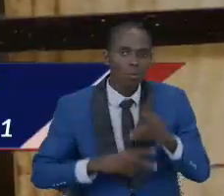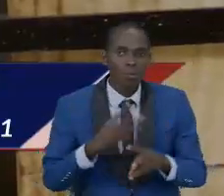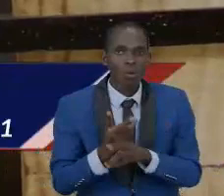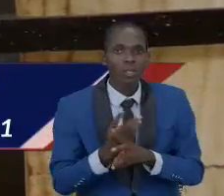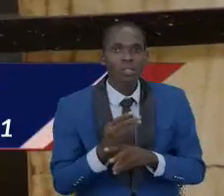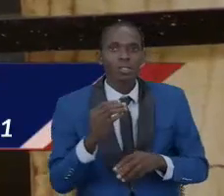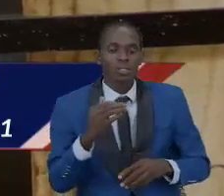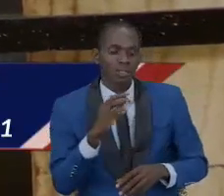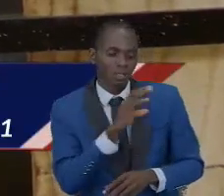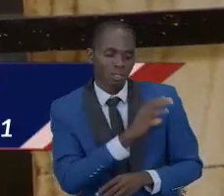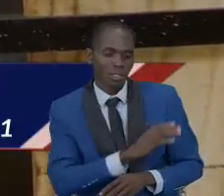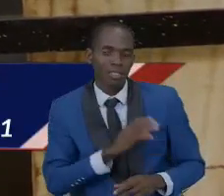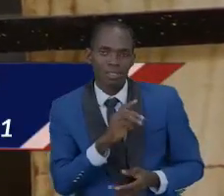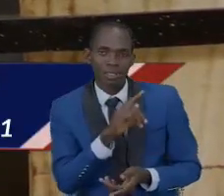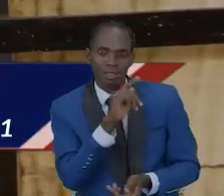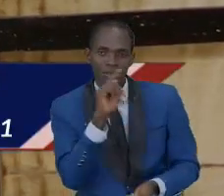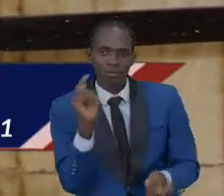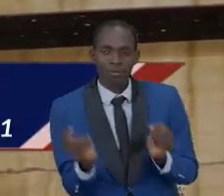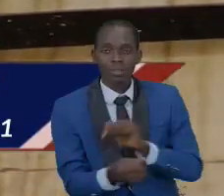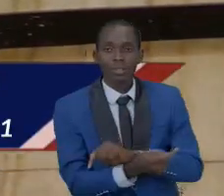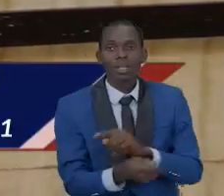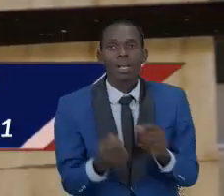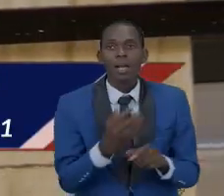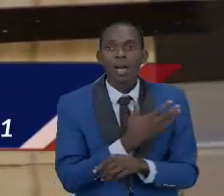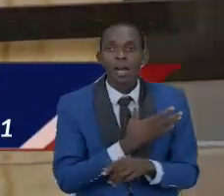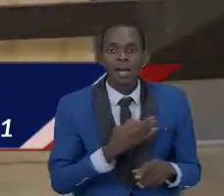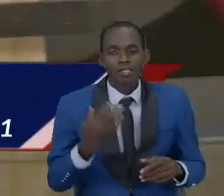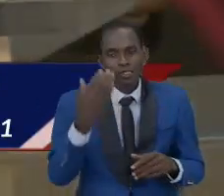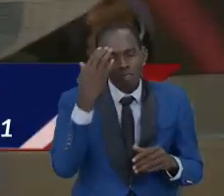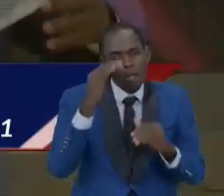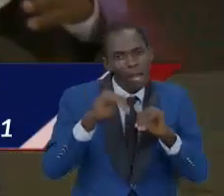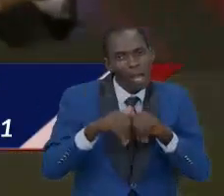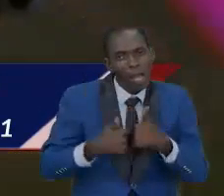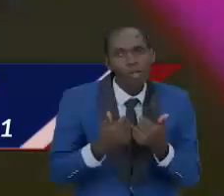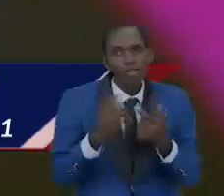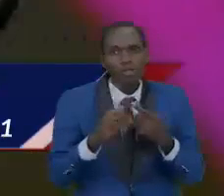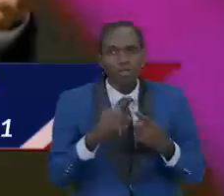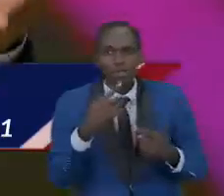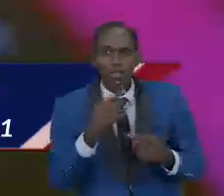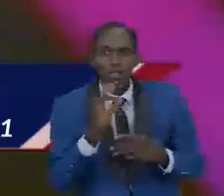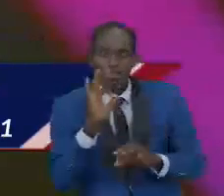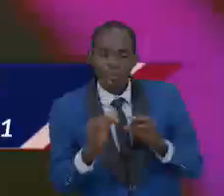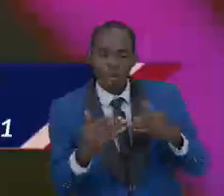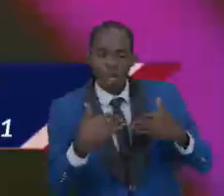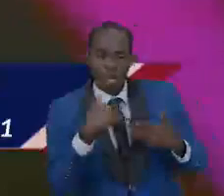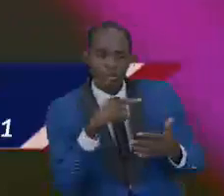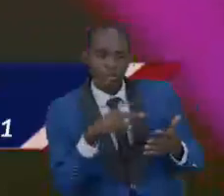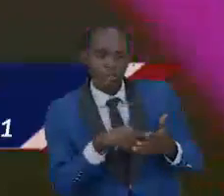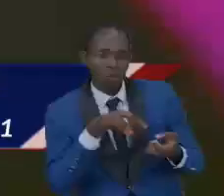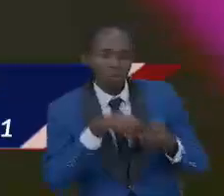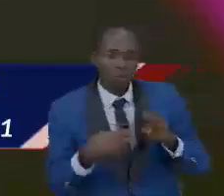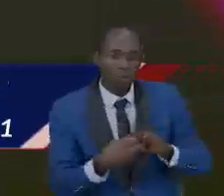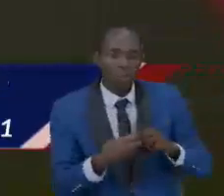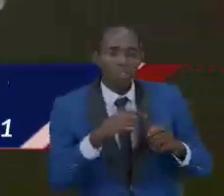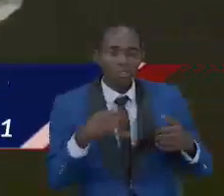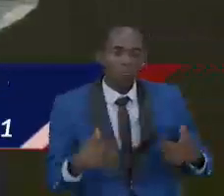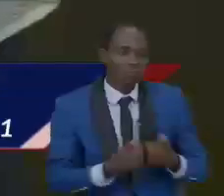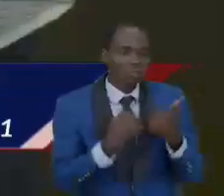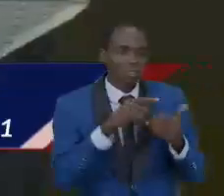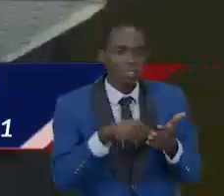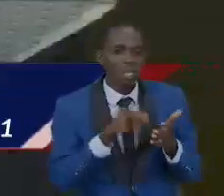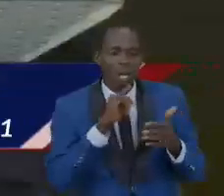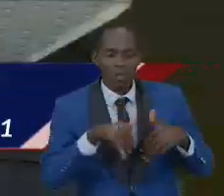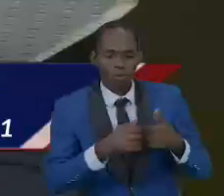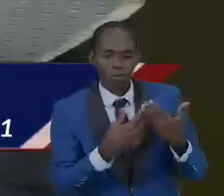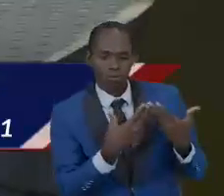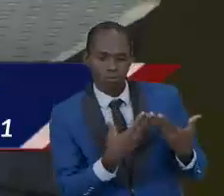character transformation and they know how to say if you have this a challenge this is how to calm down they